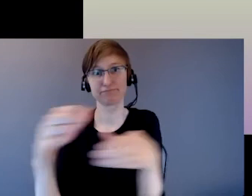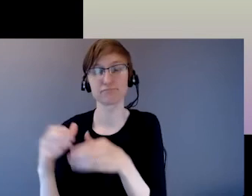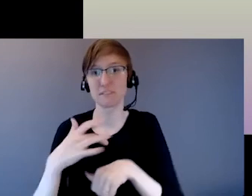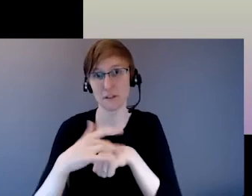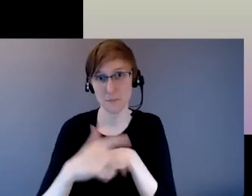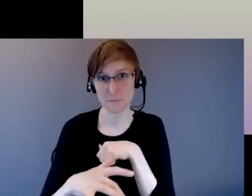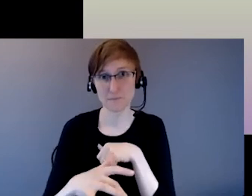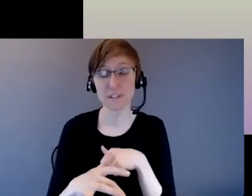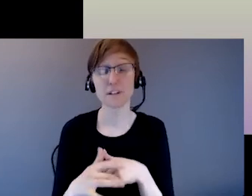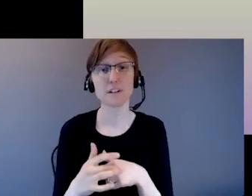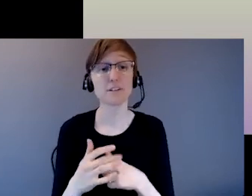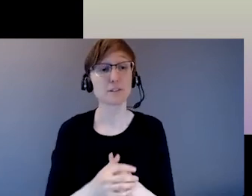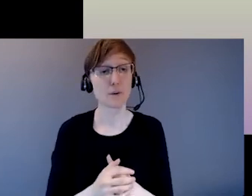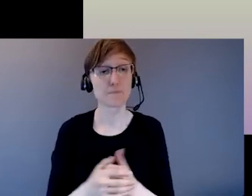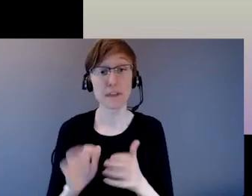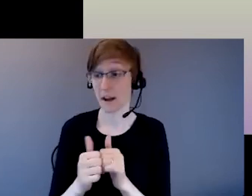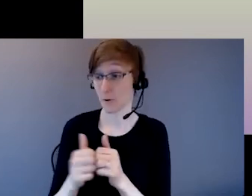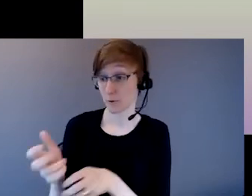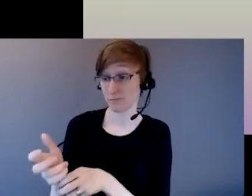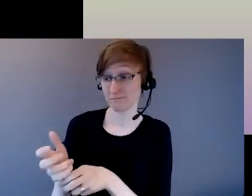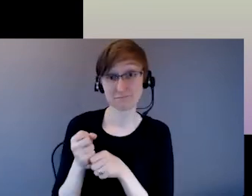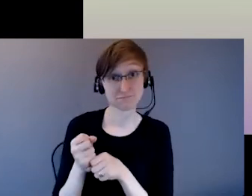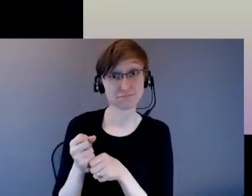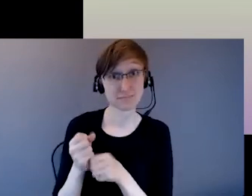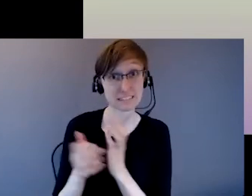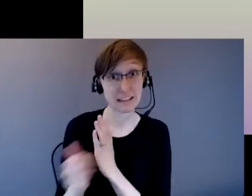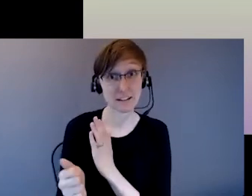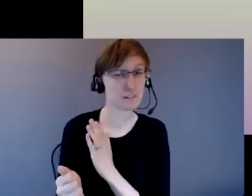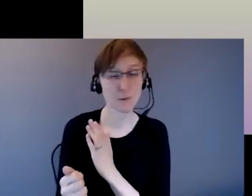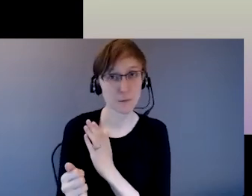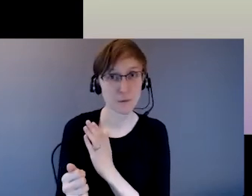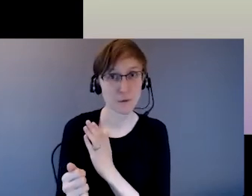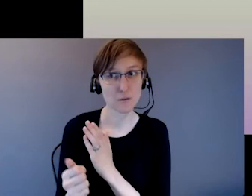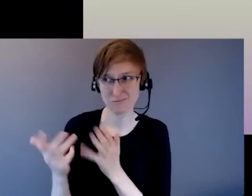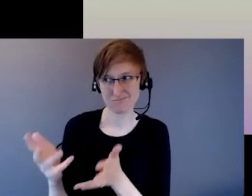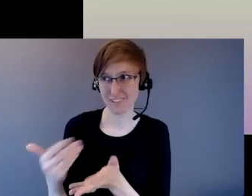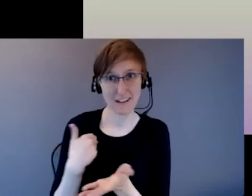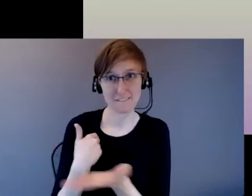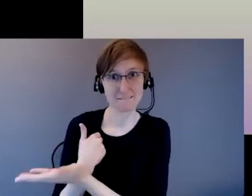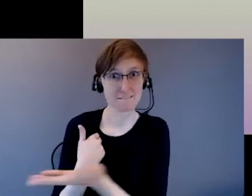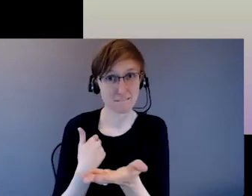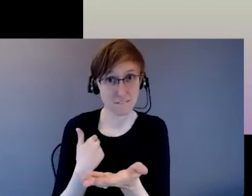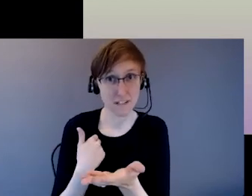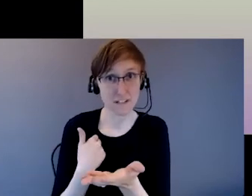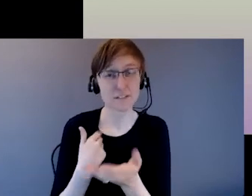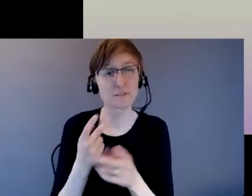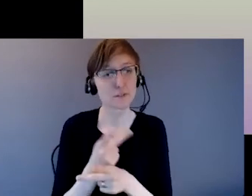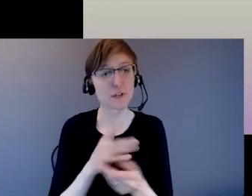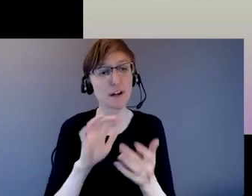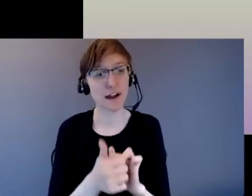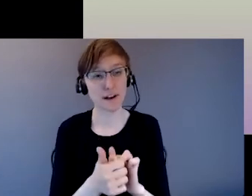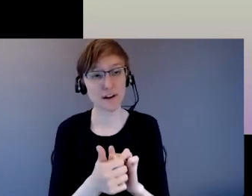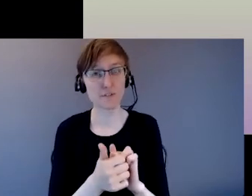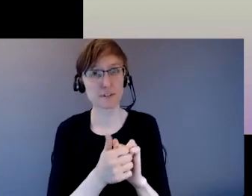talent developed into more of an understanding of how to align our practical considerations with innovation and